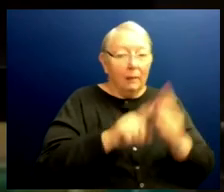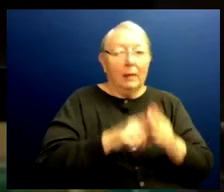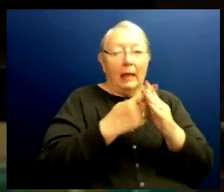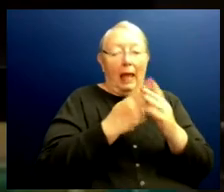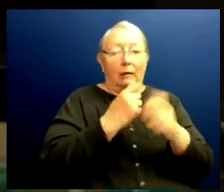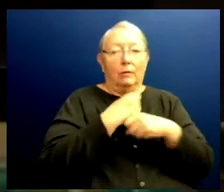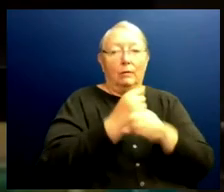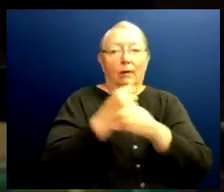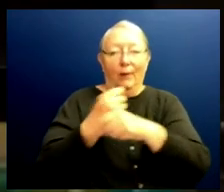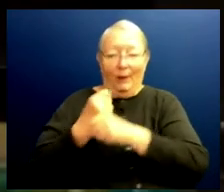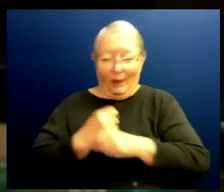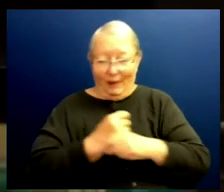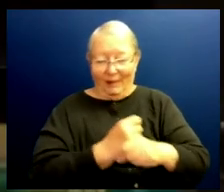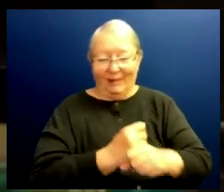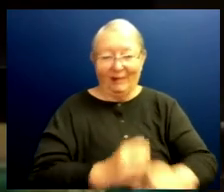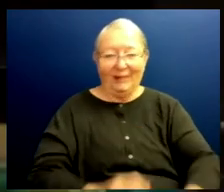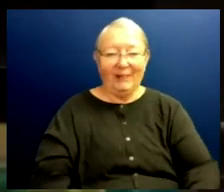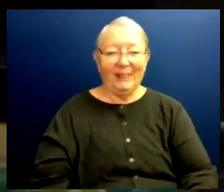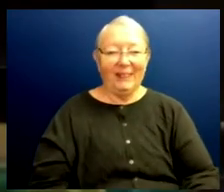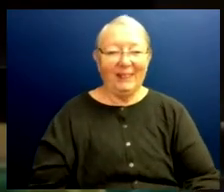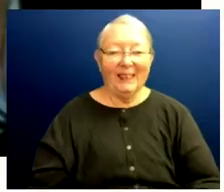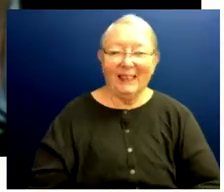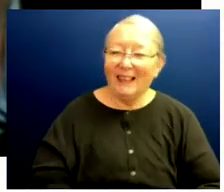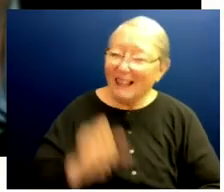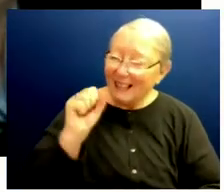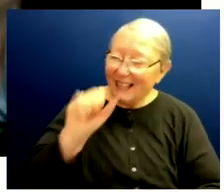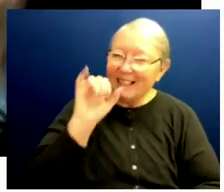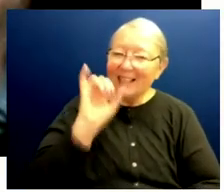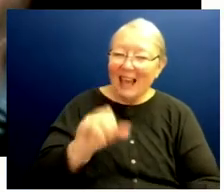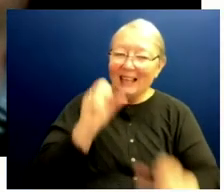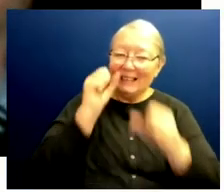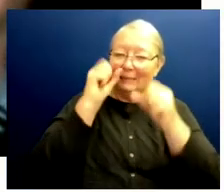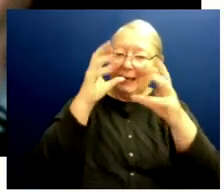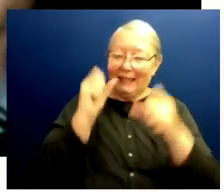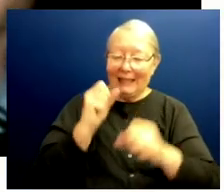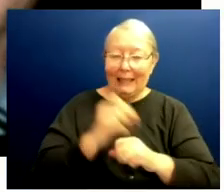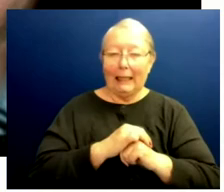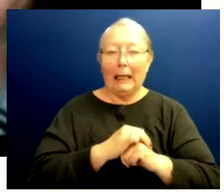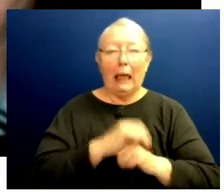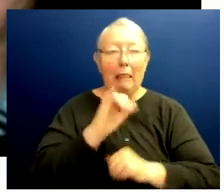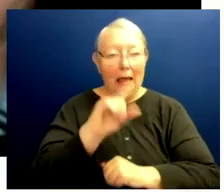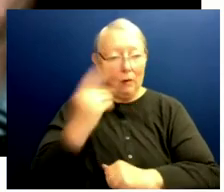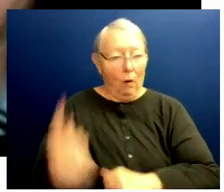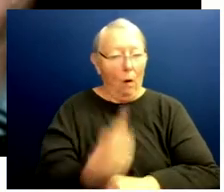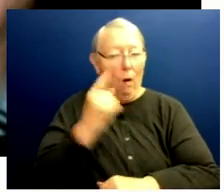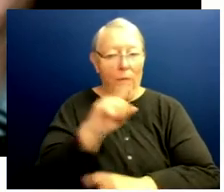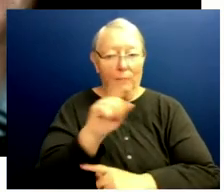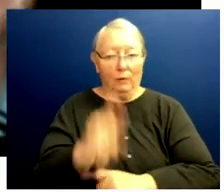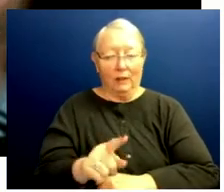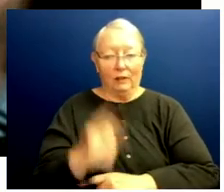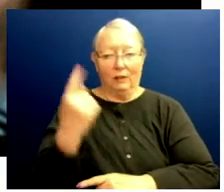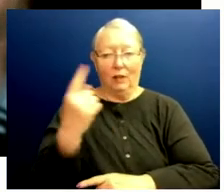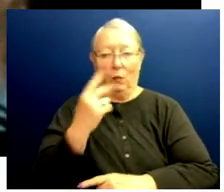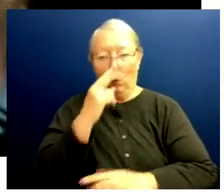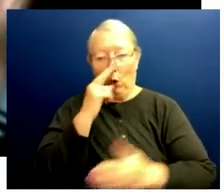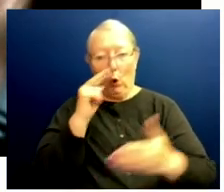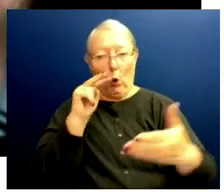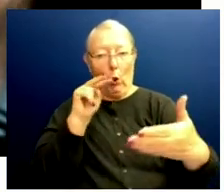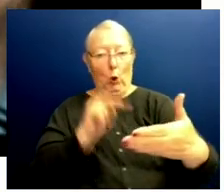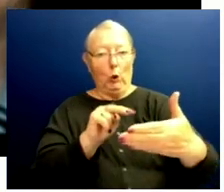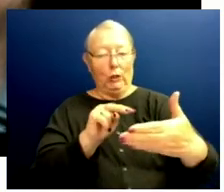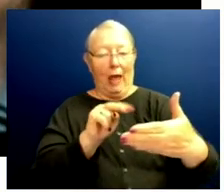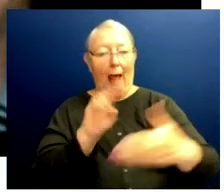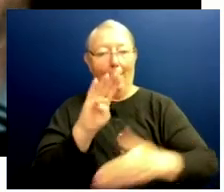Yeah, that's amazing, and I know that's always a question that comes up whenever somebody looks at the Big